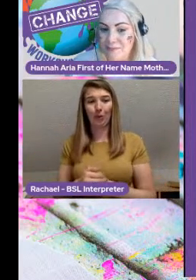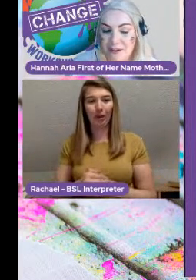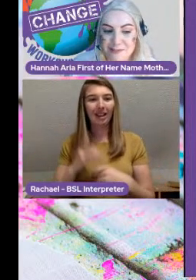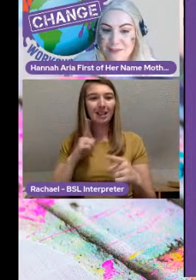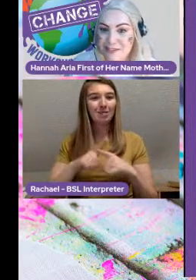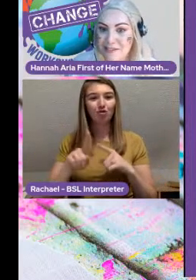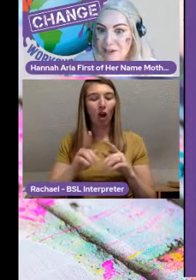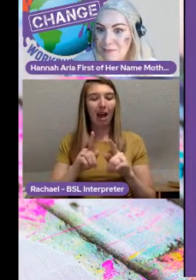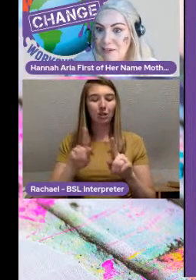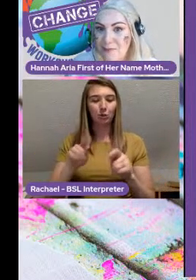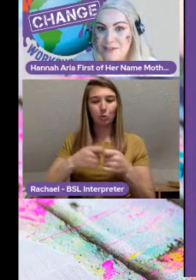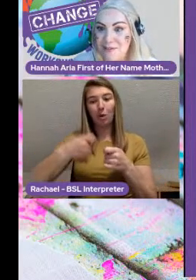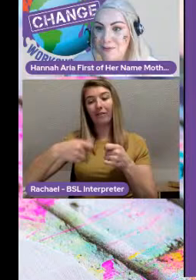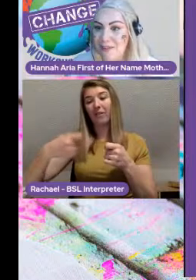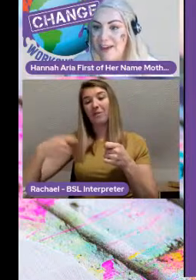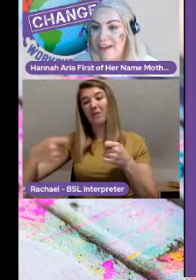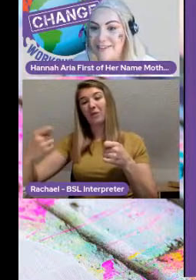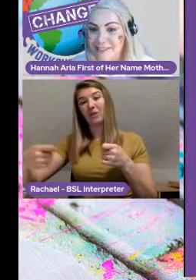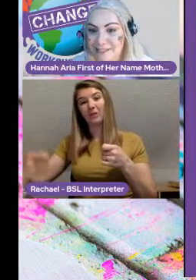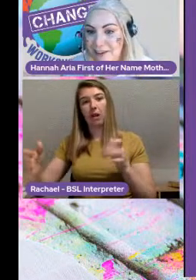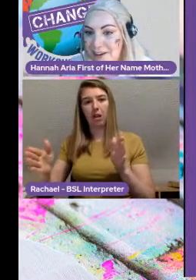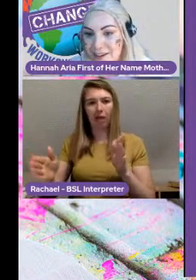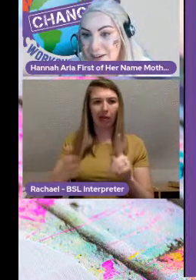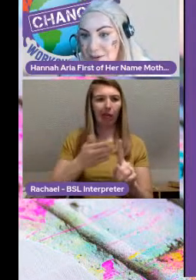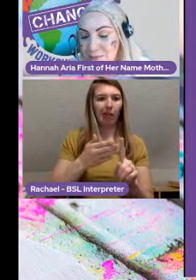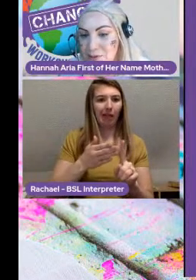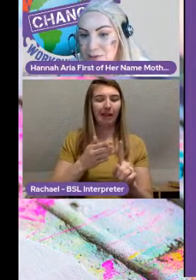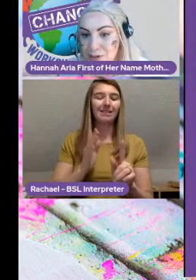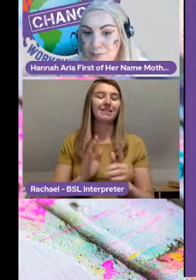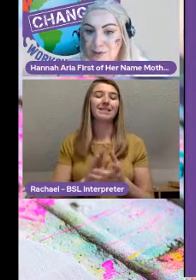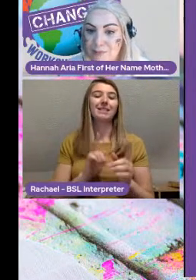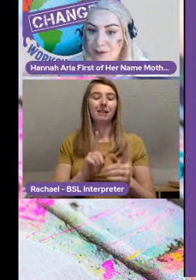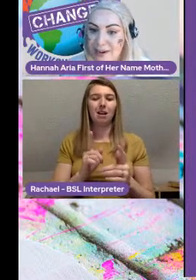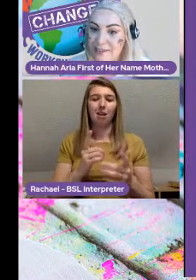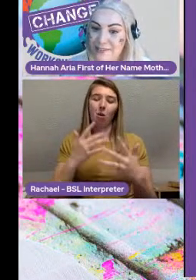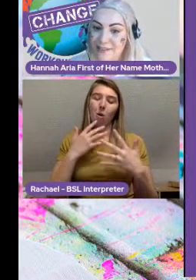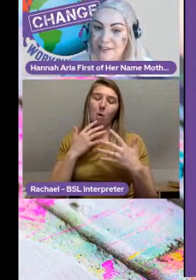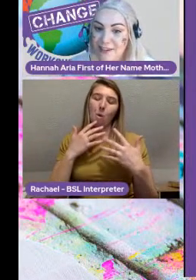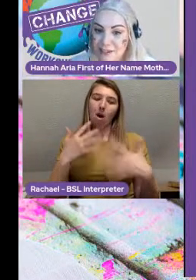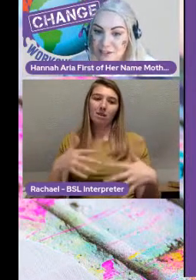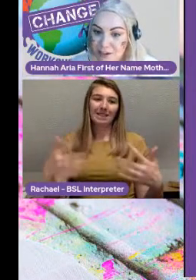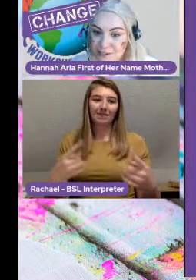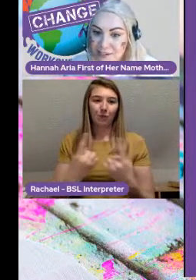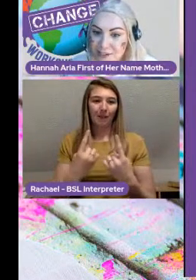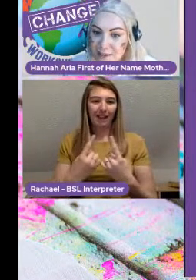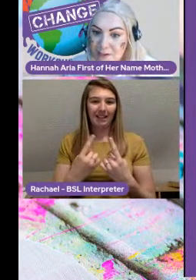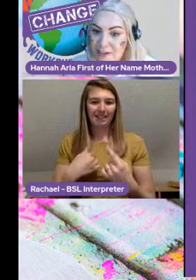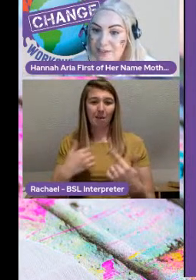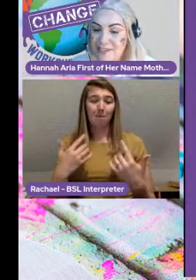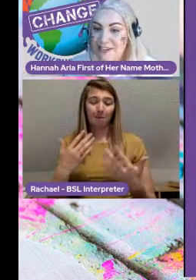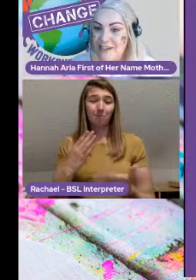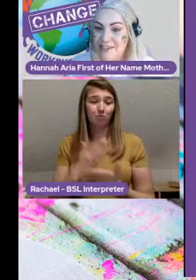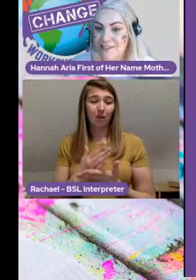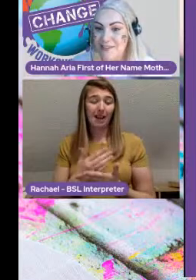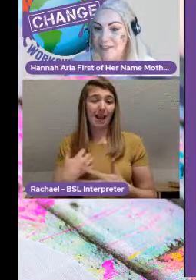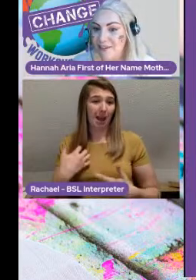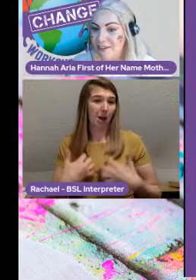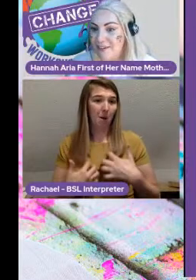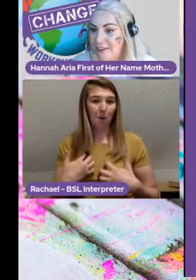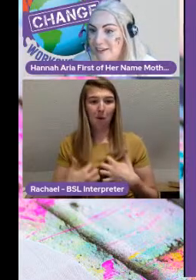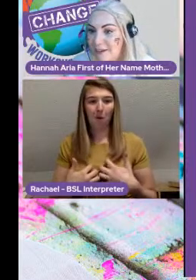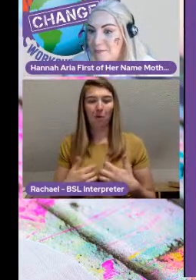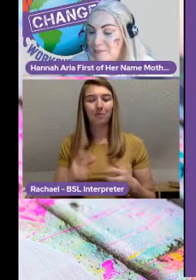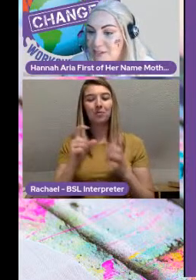to waffle as much, but there's so many wonderful things. Like, I'm super impressed. Charles has so many good ideas